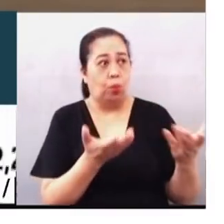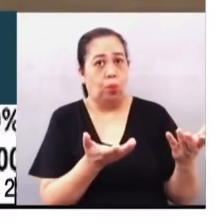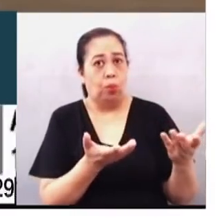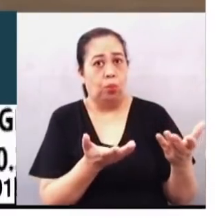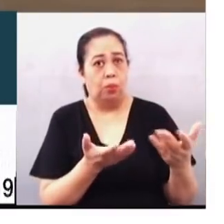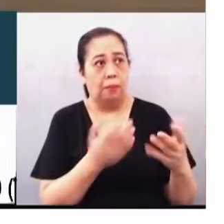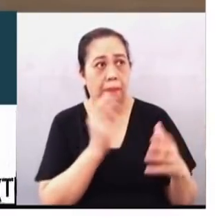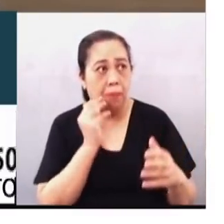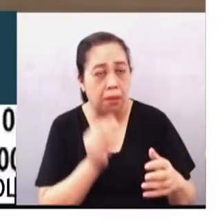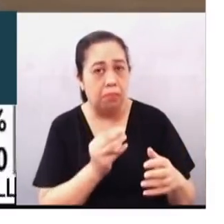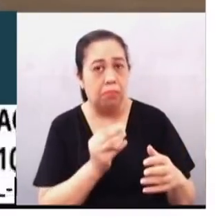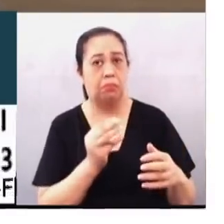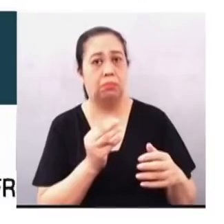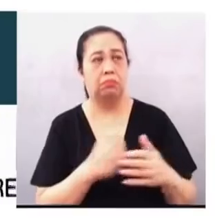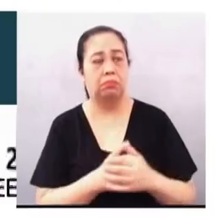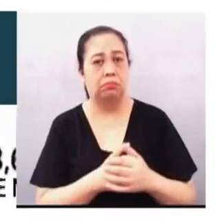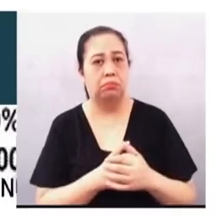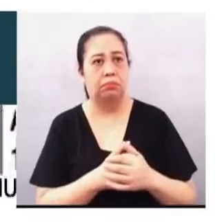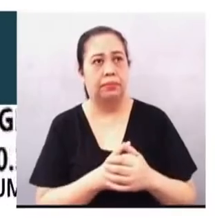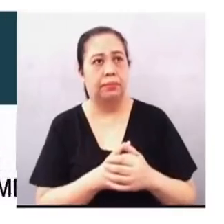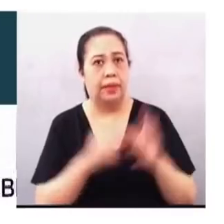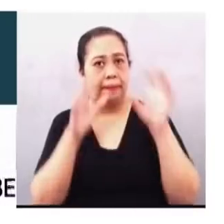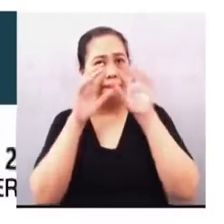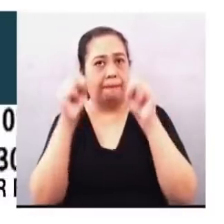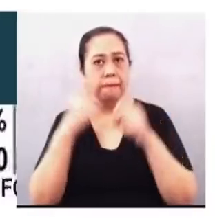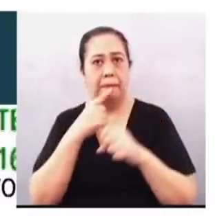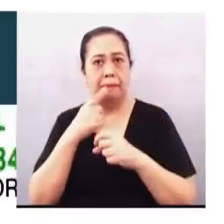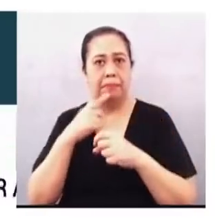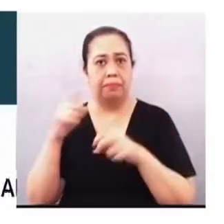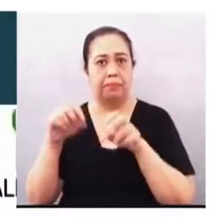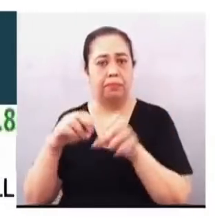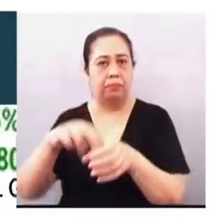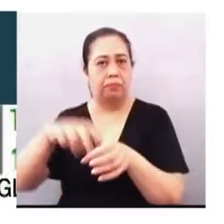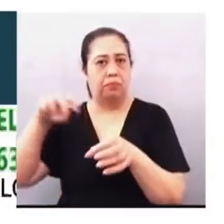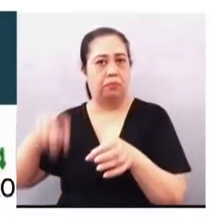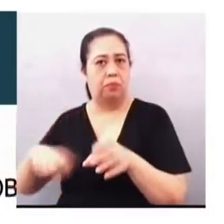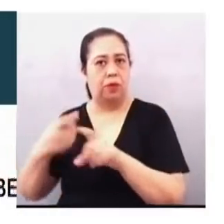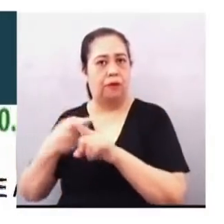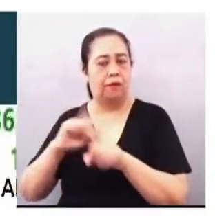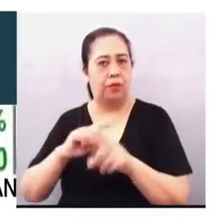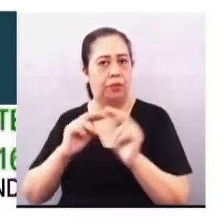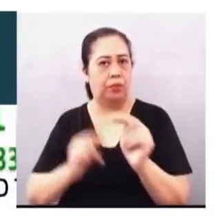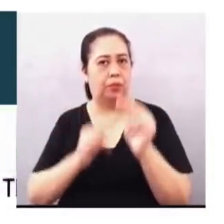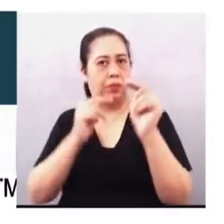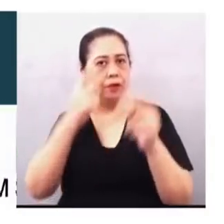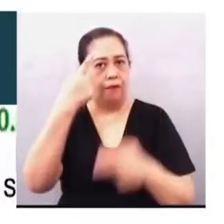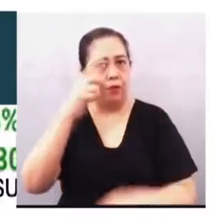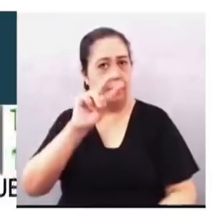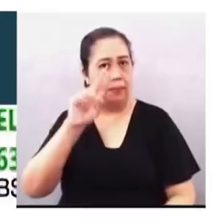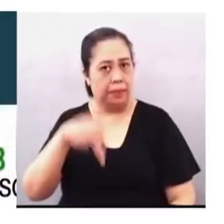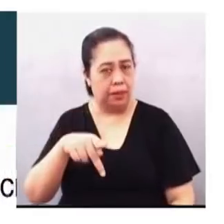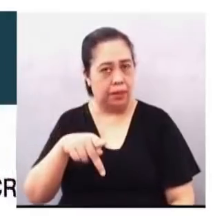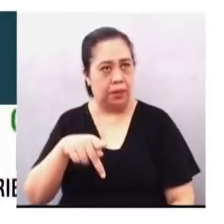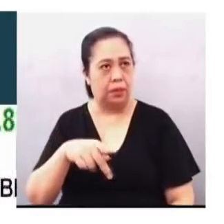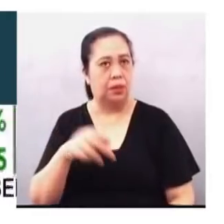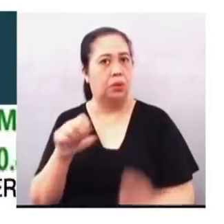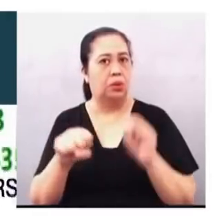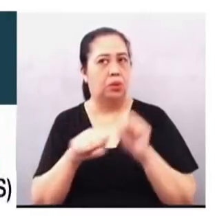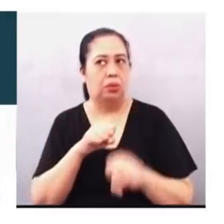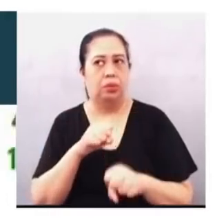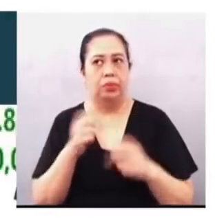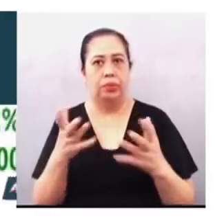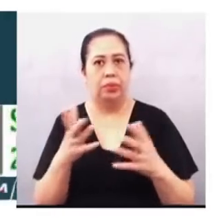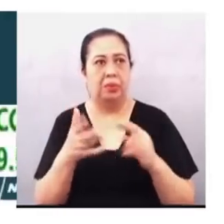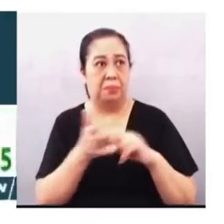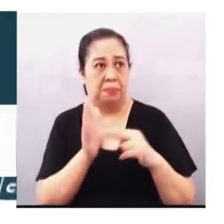ma'am, the president has already withdrawn from his nomination for vice presidency. So that is a sign,